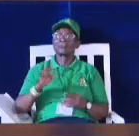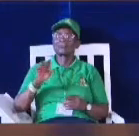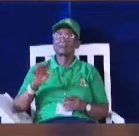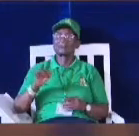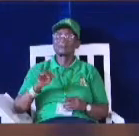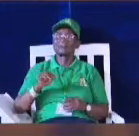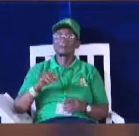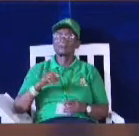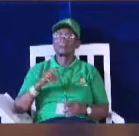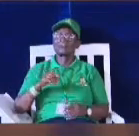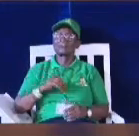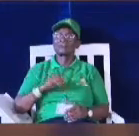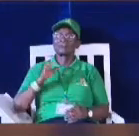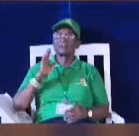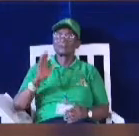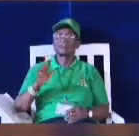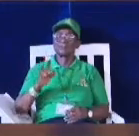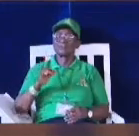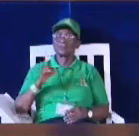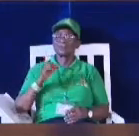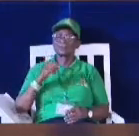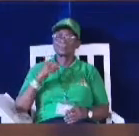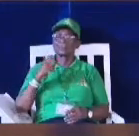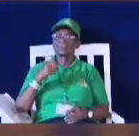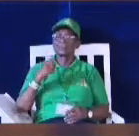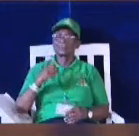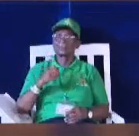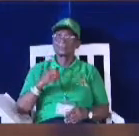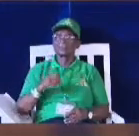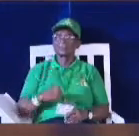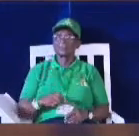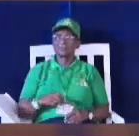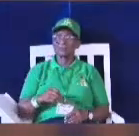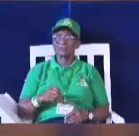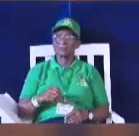gladly spend and be spent